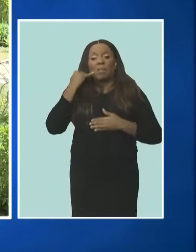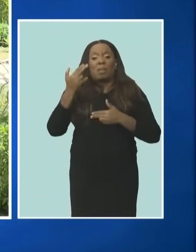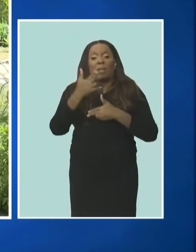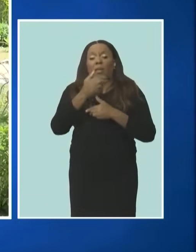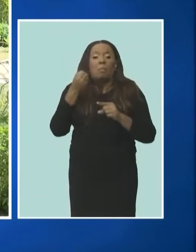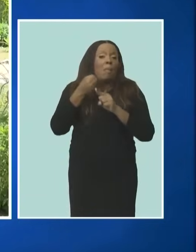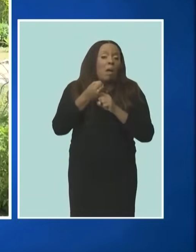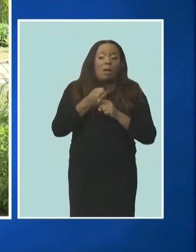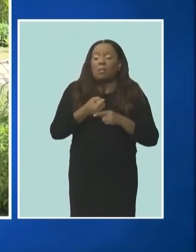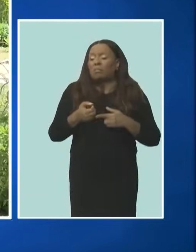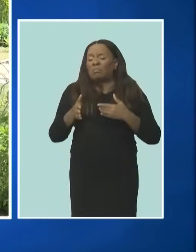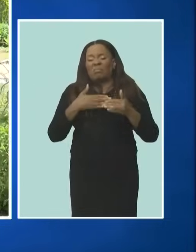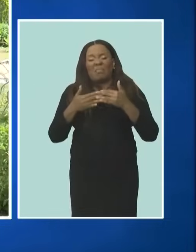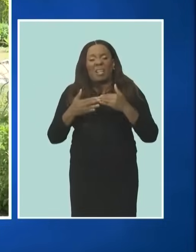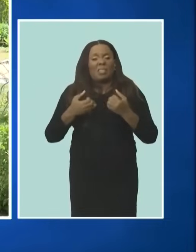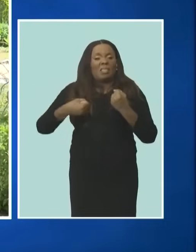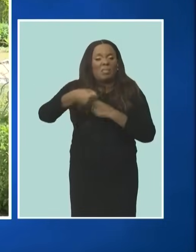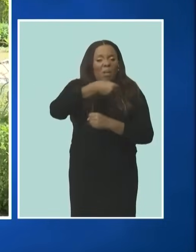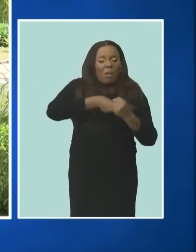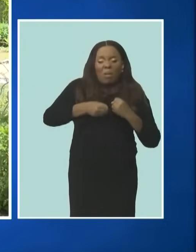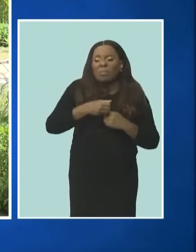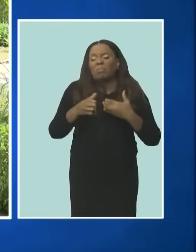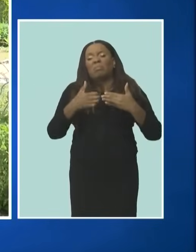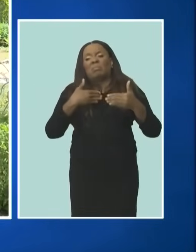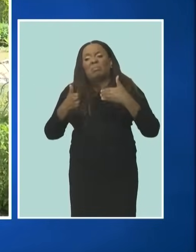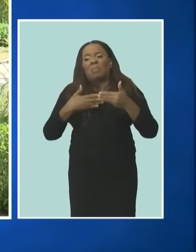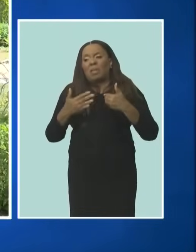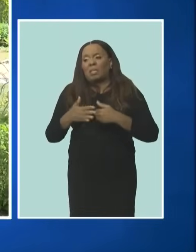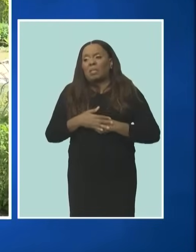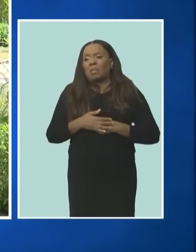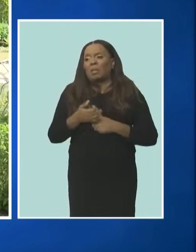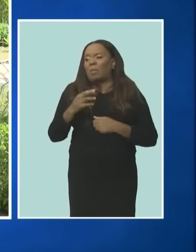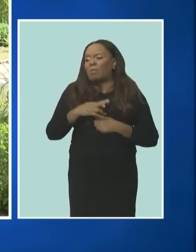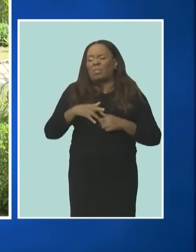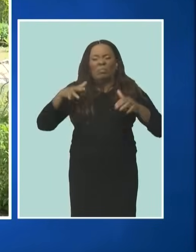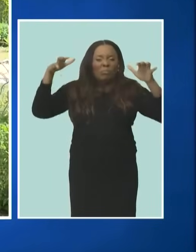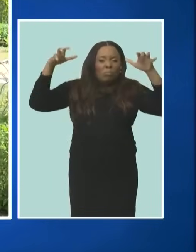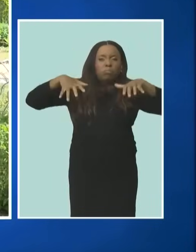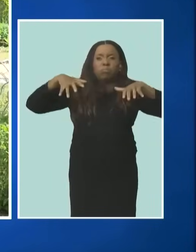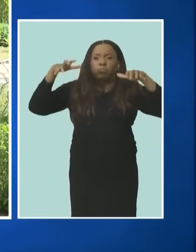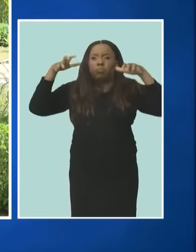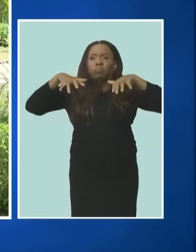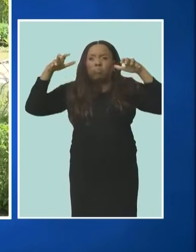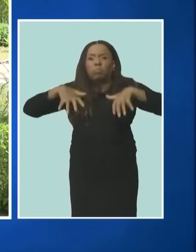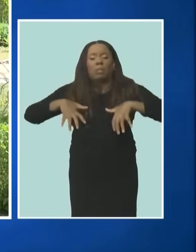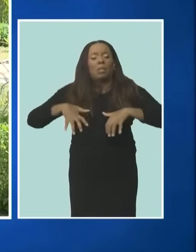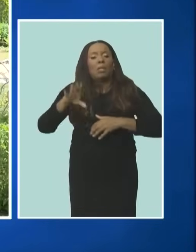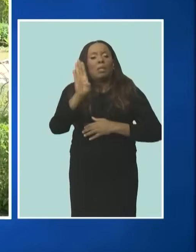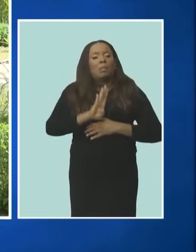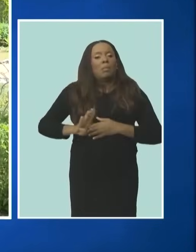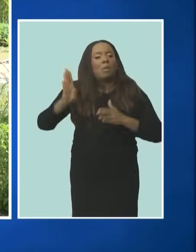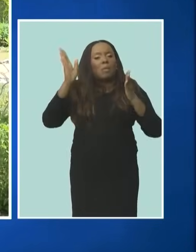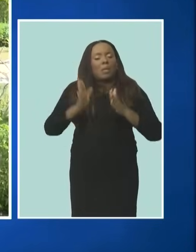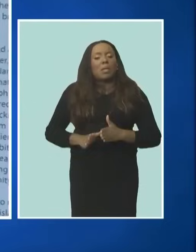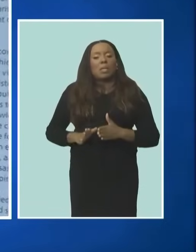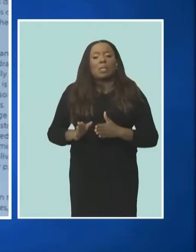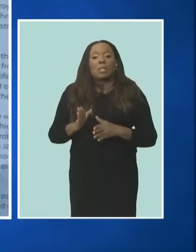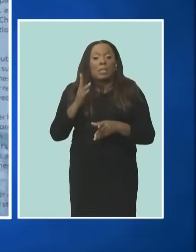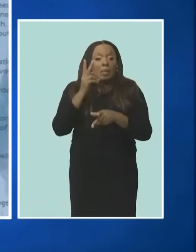hurricane or a tropical storm or even a tropical depression, it is important that Bajans take preparedness